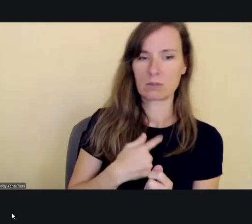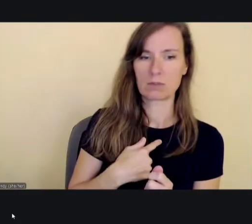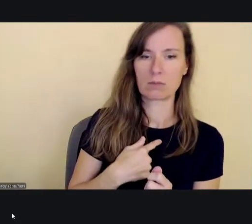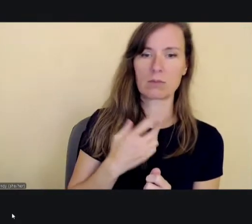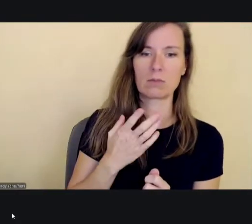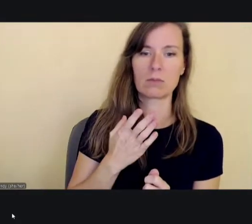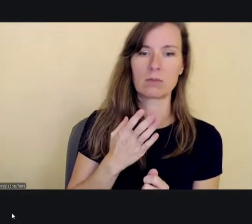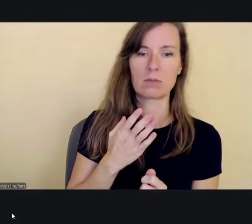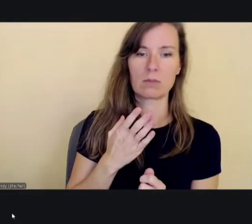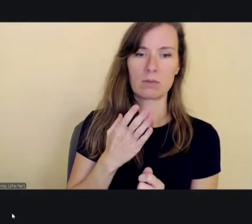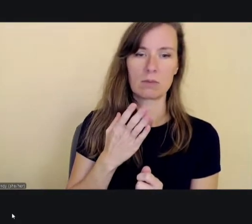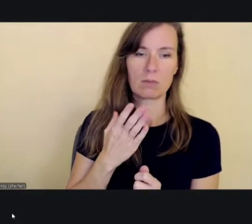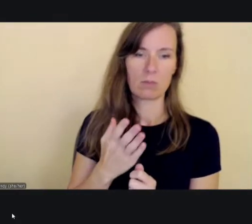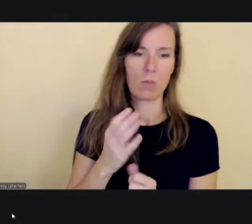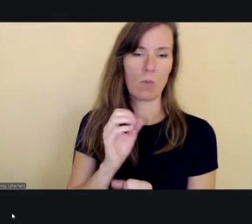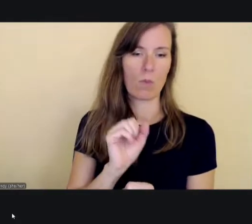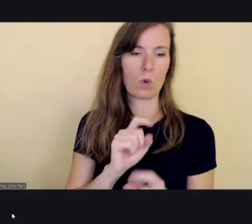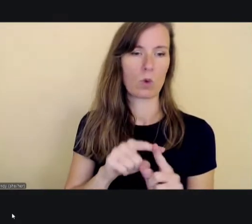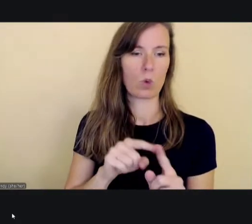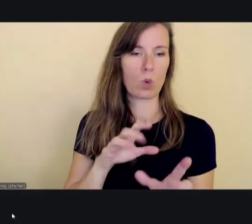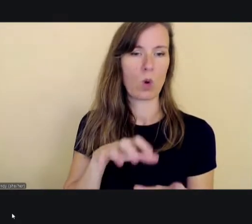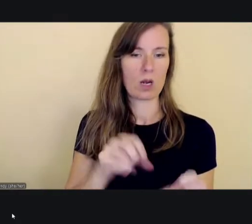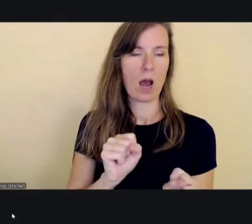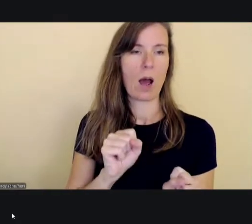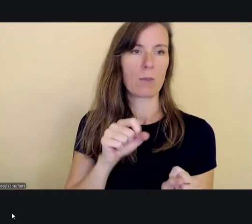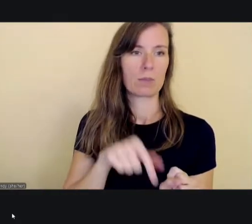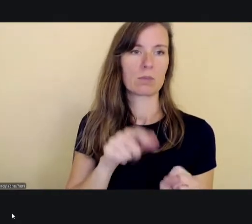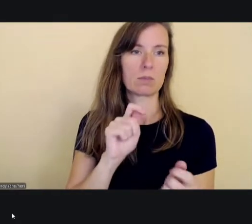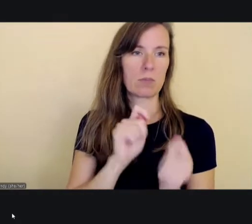minutes. Is there a second?